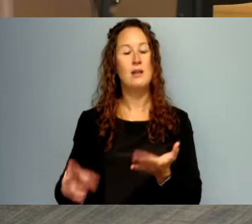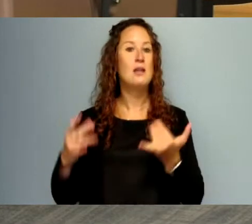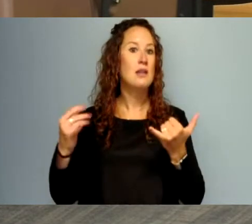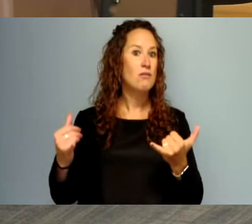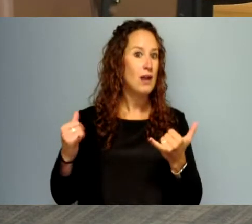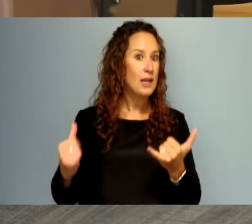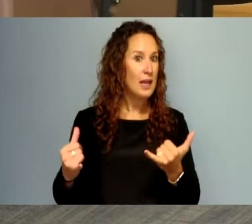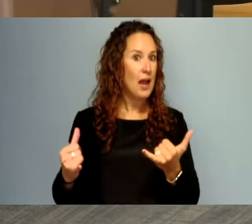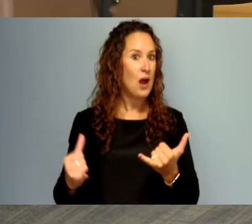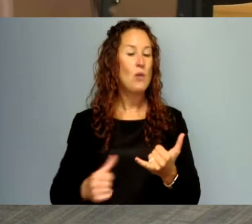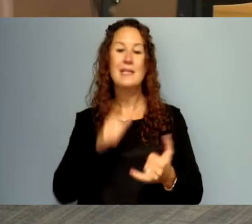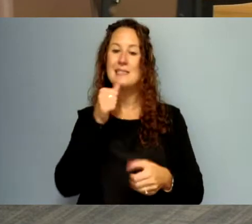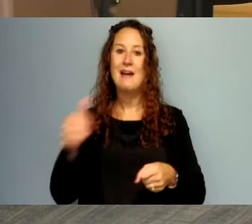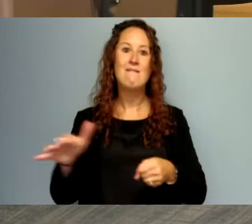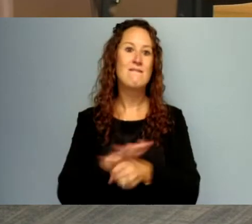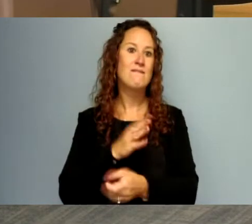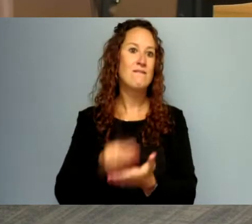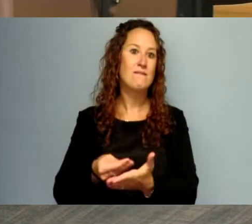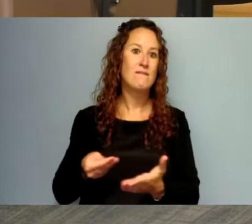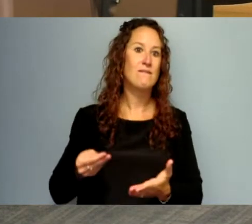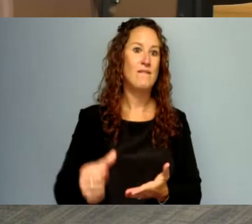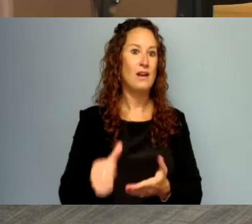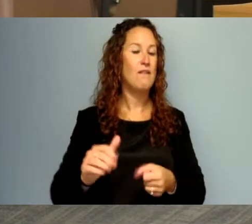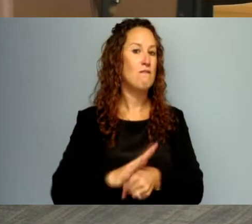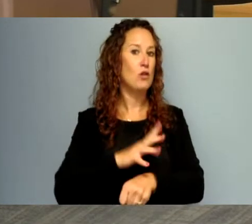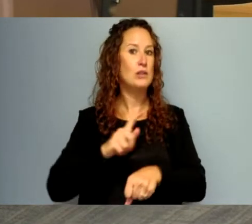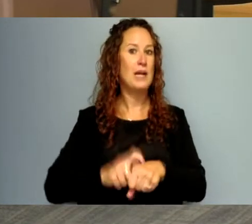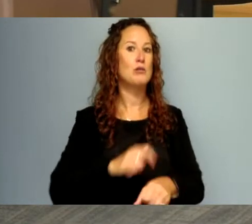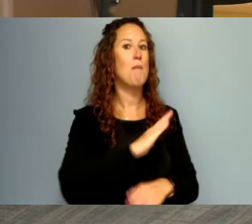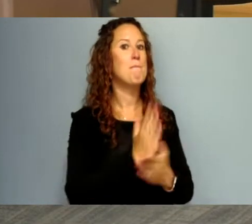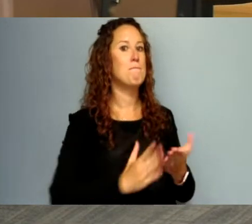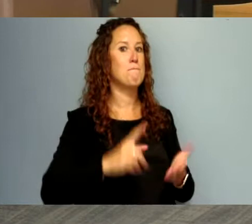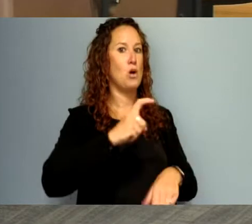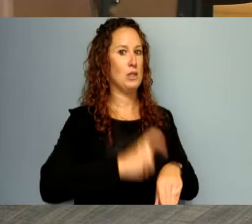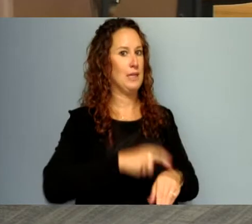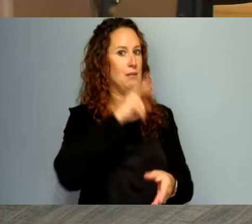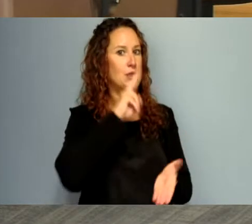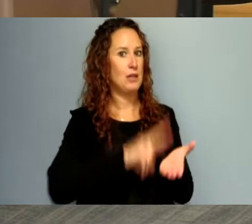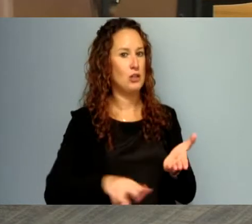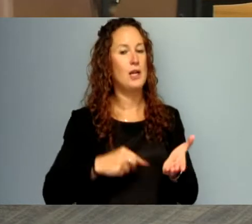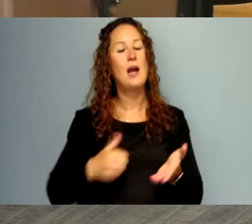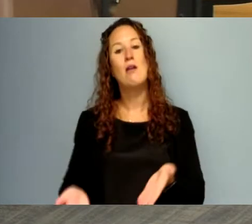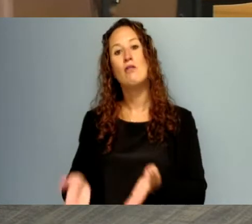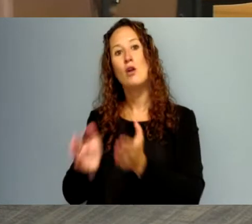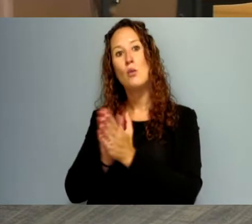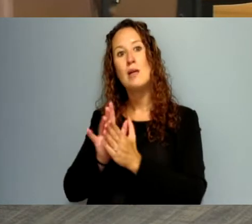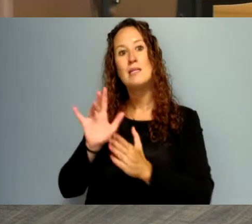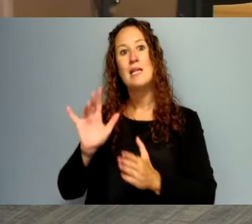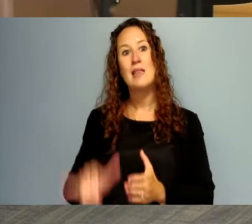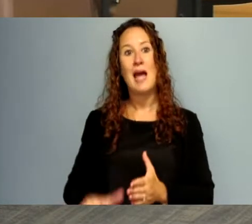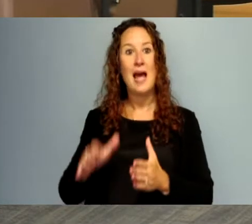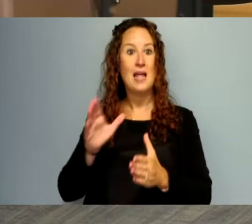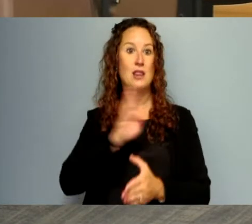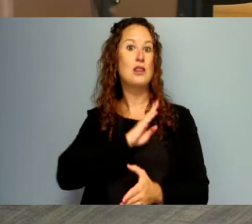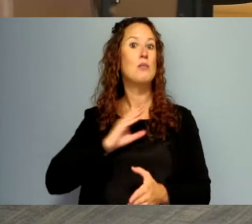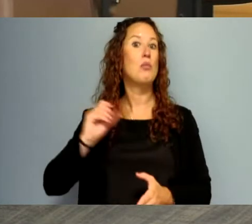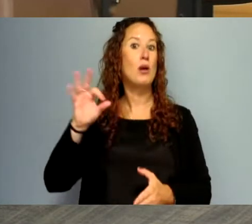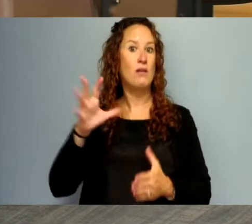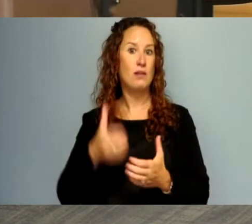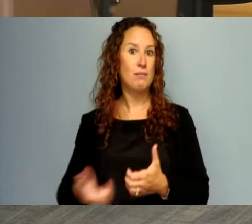It's not funded full-time, but she's a part-time secretary, and I would request that the commissioners, the Board of